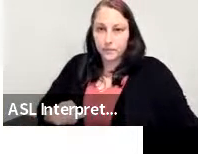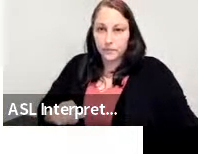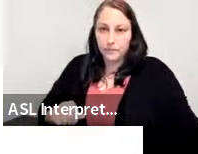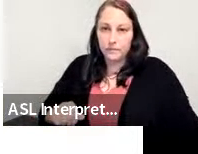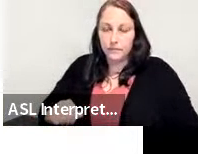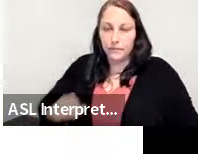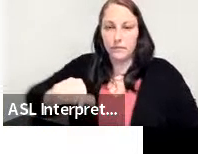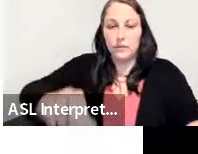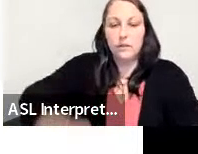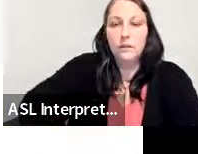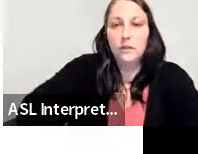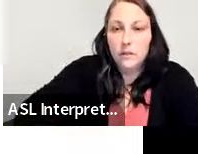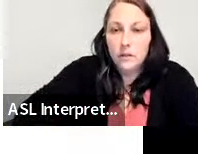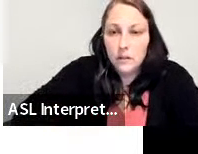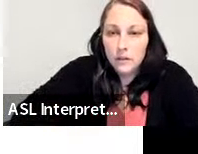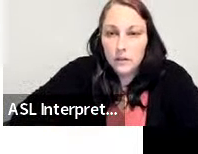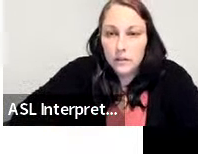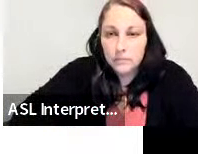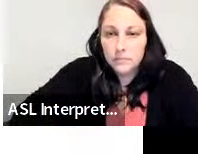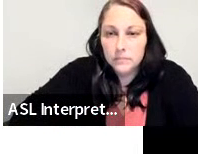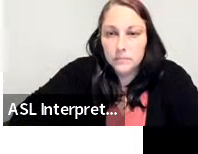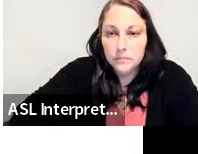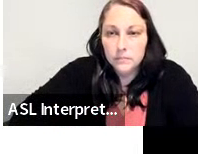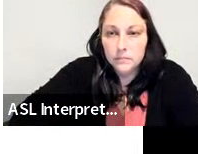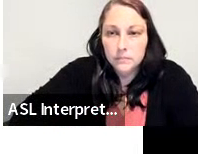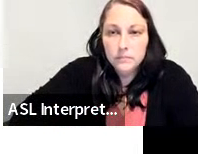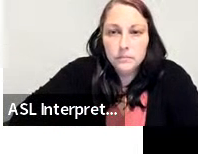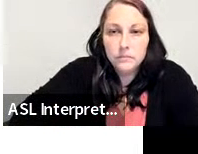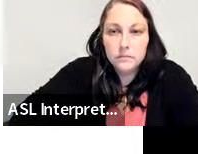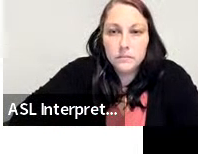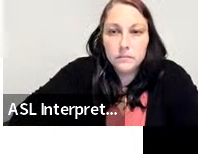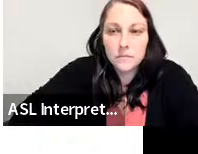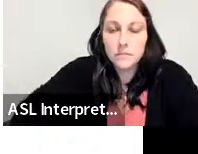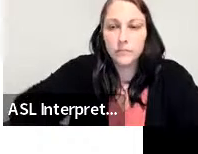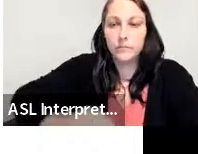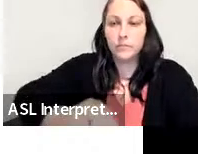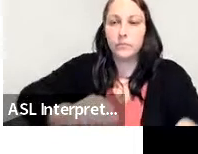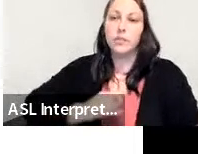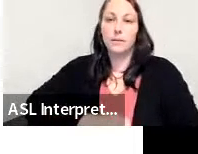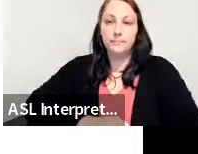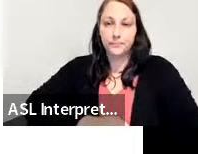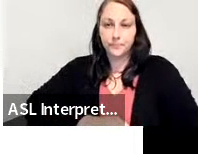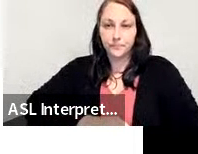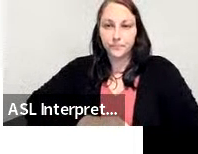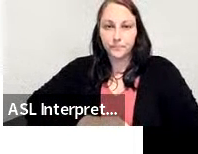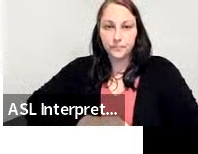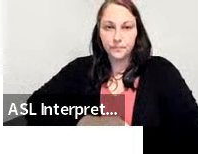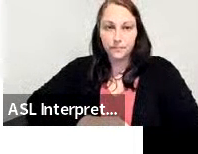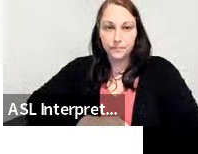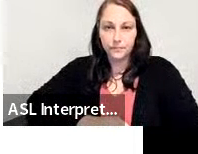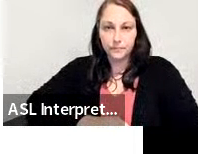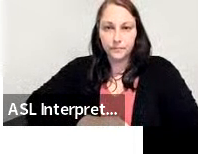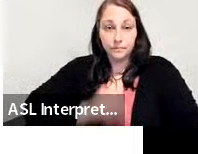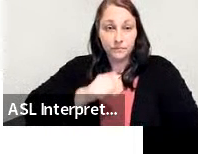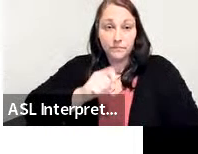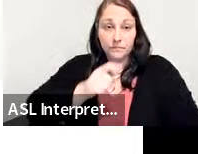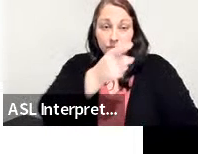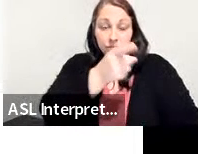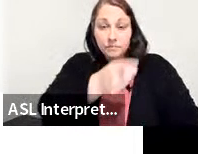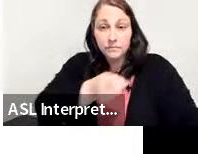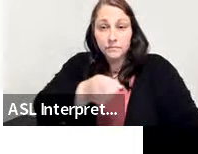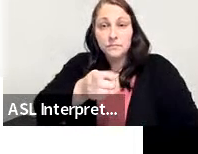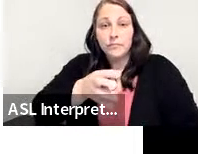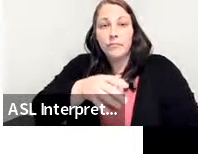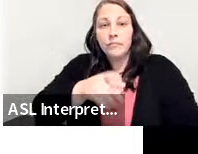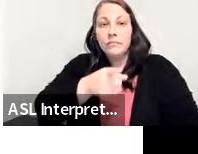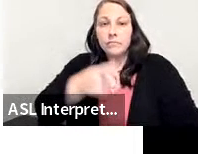There we go. Perfect. So yeah, I just wanted to quickly remind everyone of all the community benefits and amenities package that was